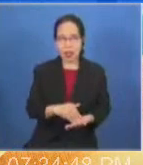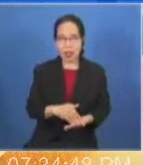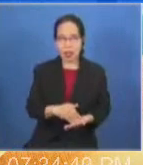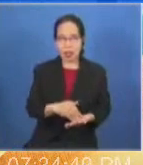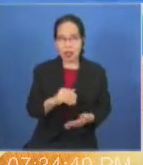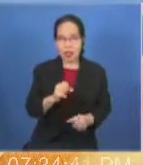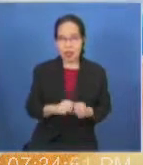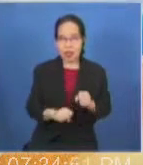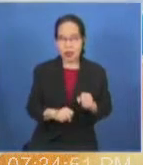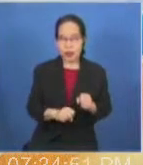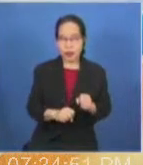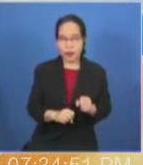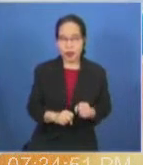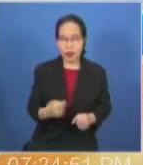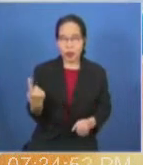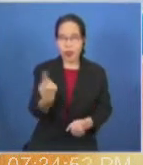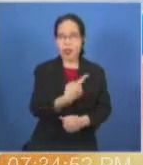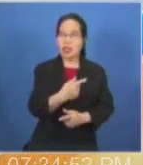again.